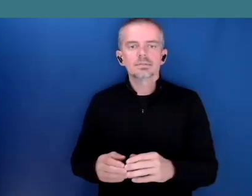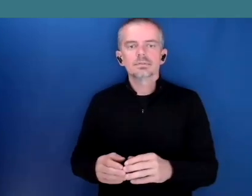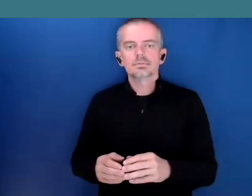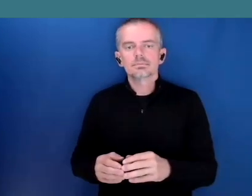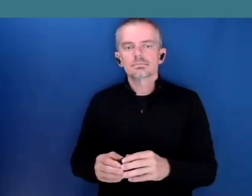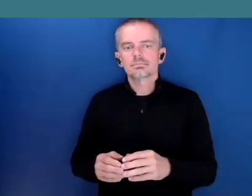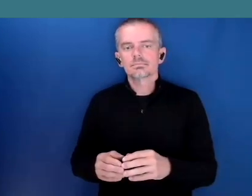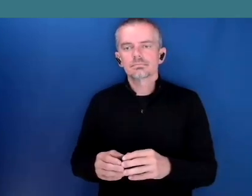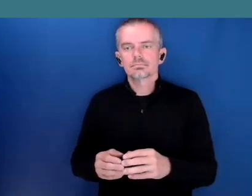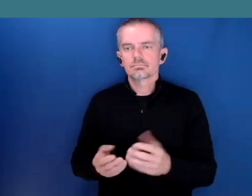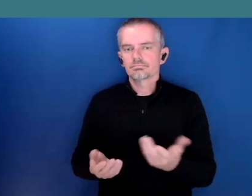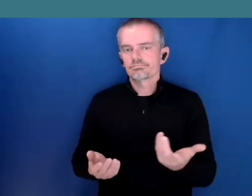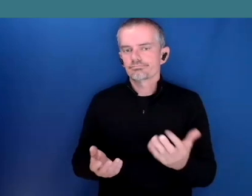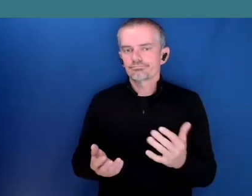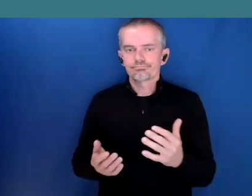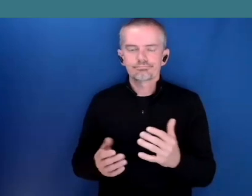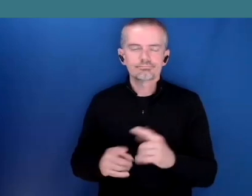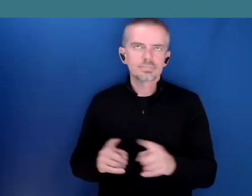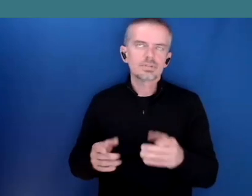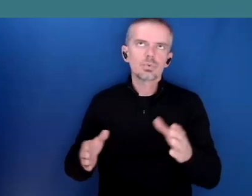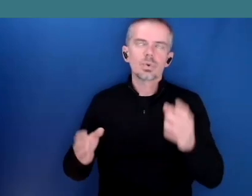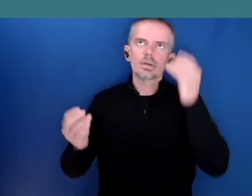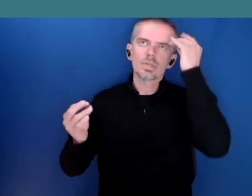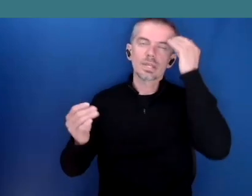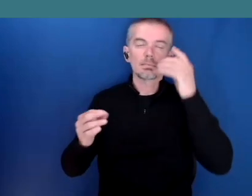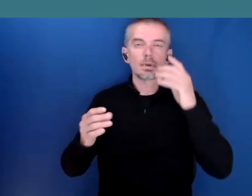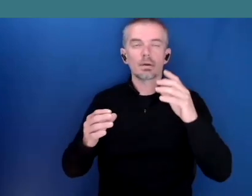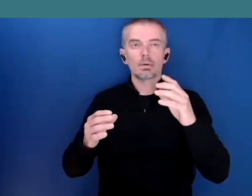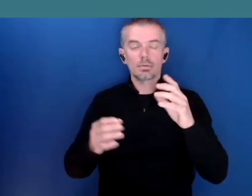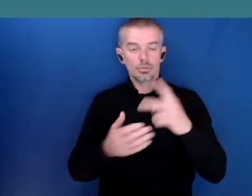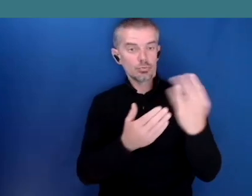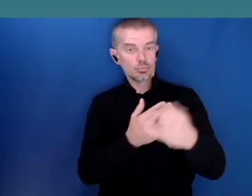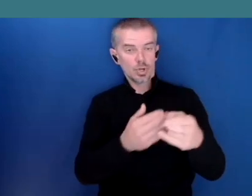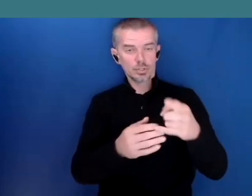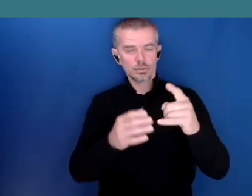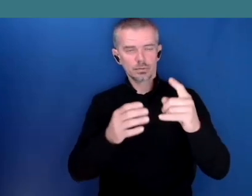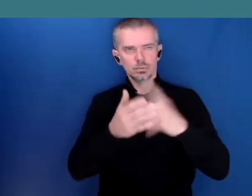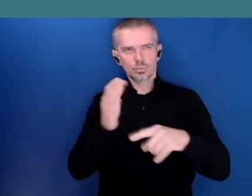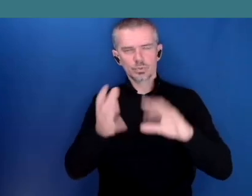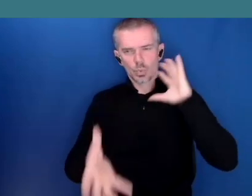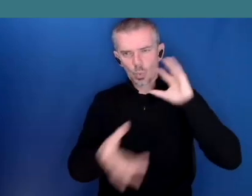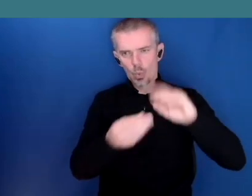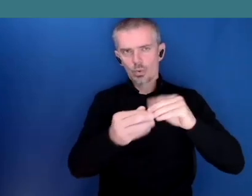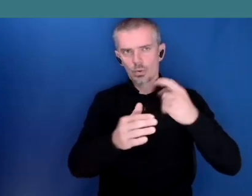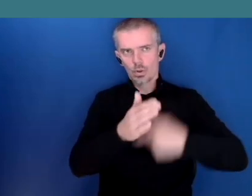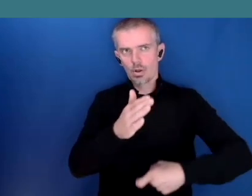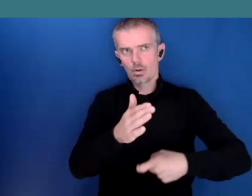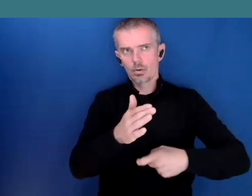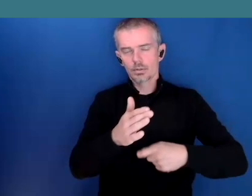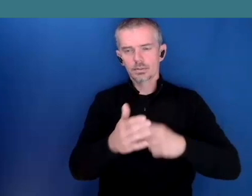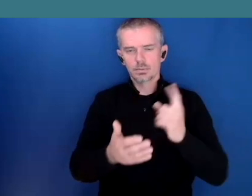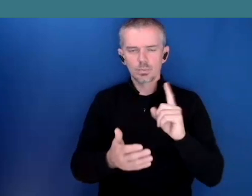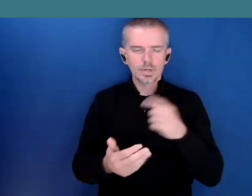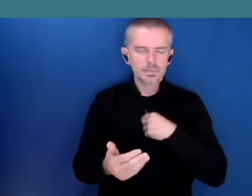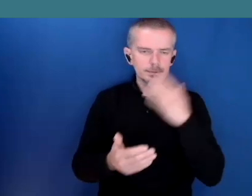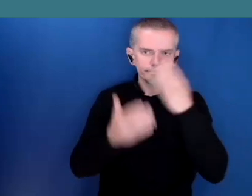about, you know, just what is the overall cost to this project and where are we maybe not capturing some of